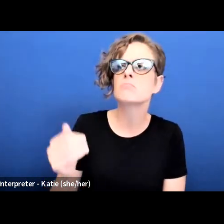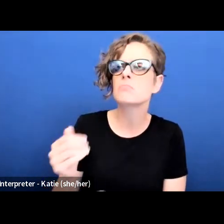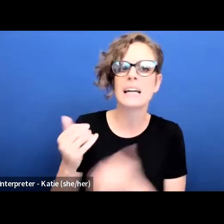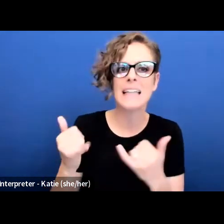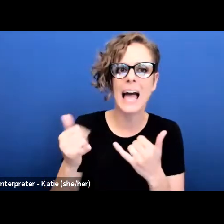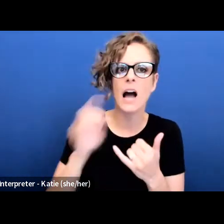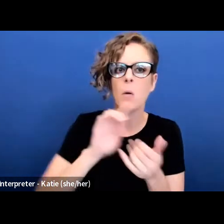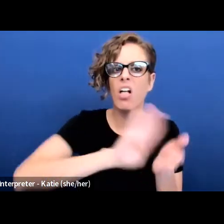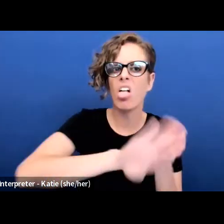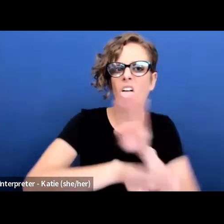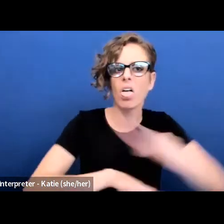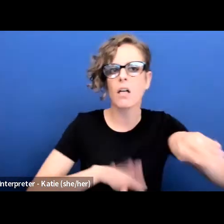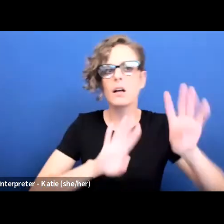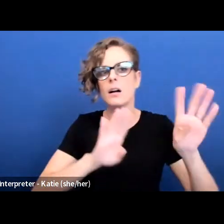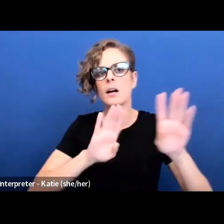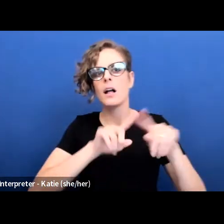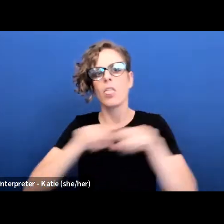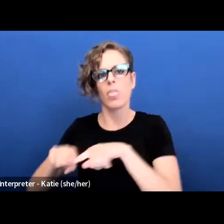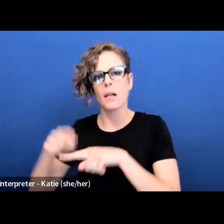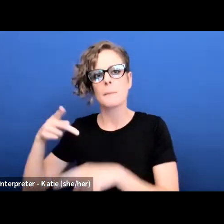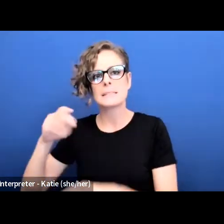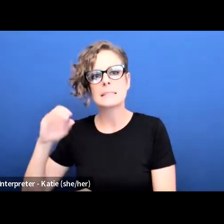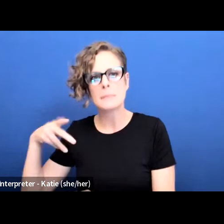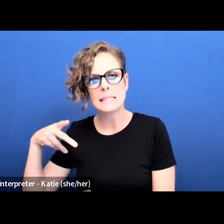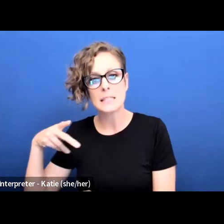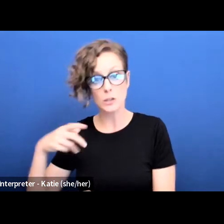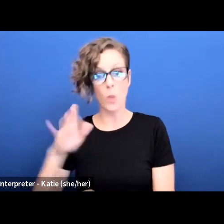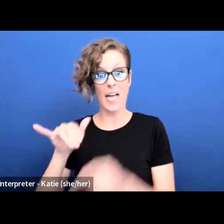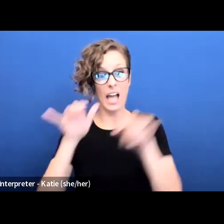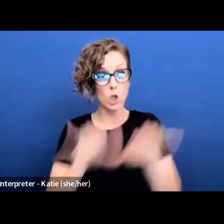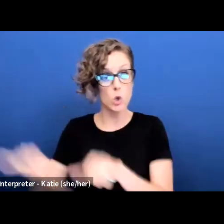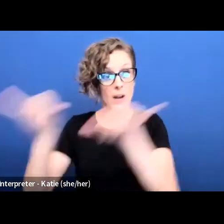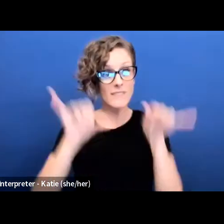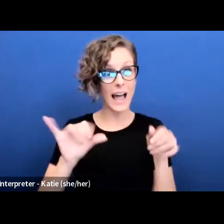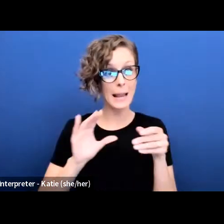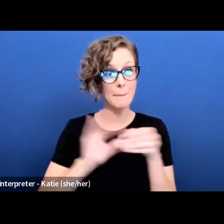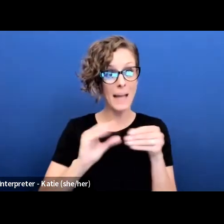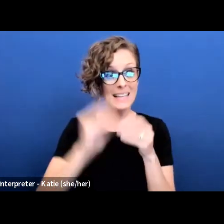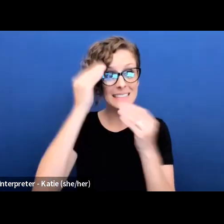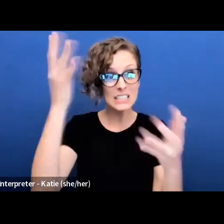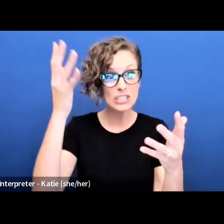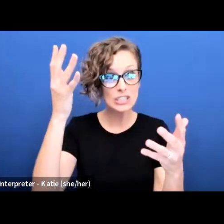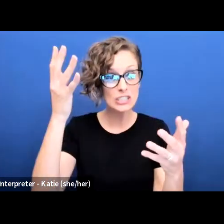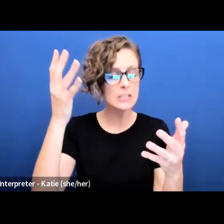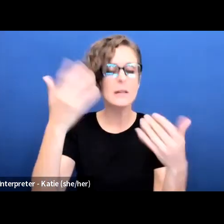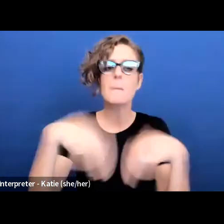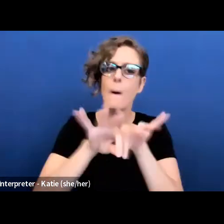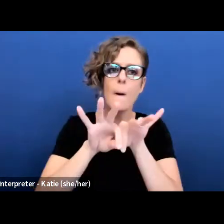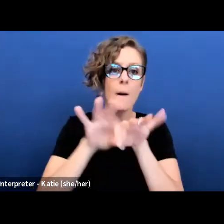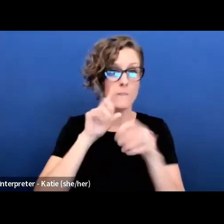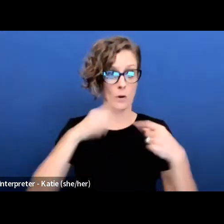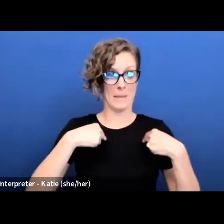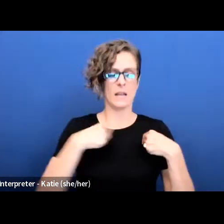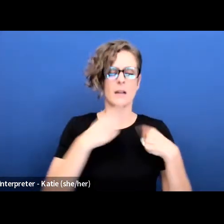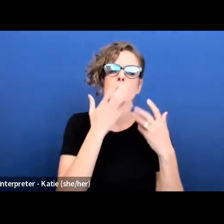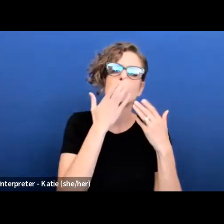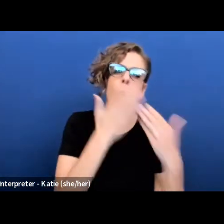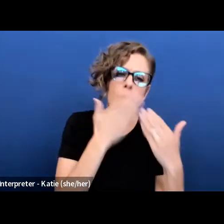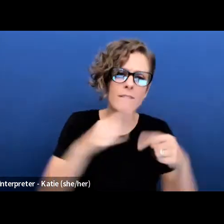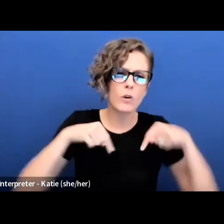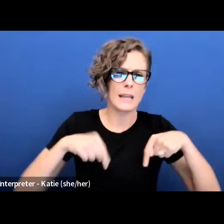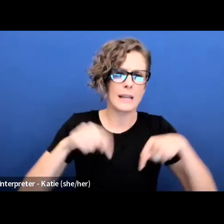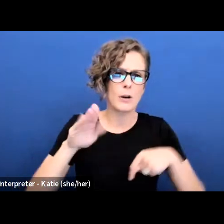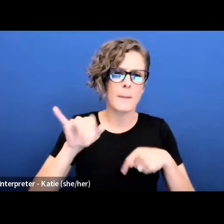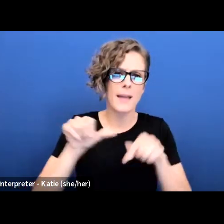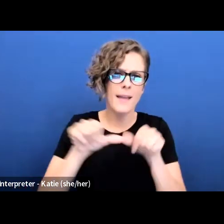guess when I think about the unified messaging, I mean, to me, I've been so grateful to be here in the Bay Area